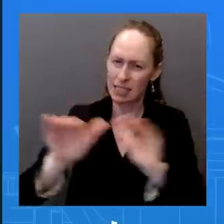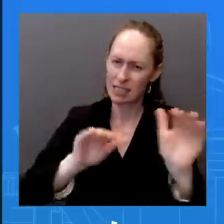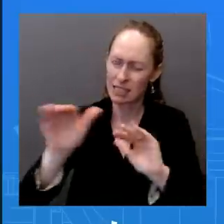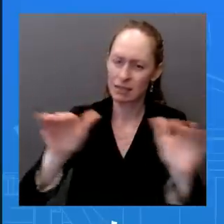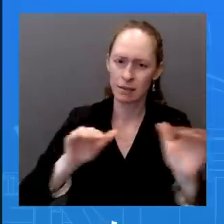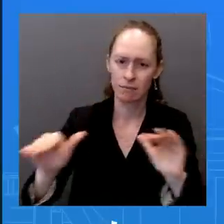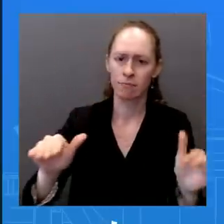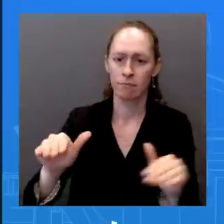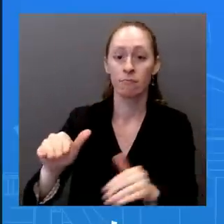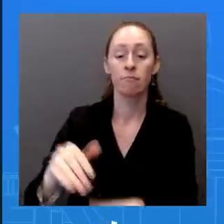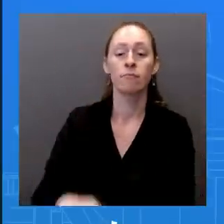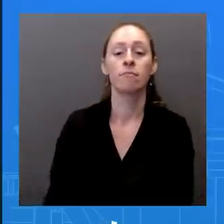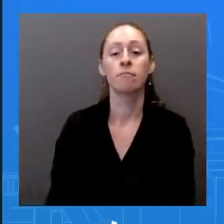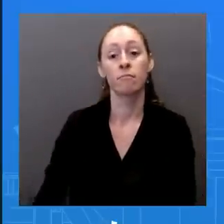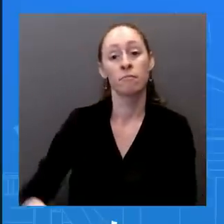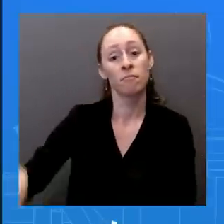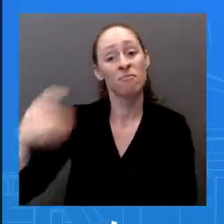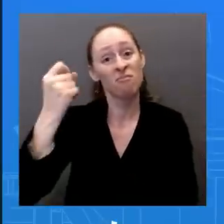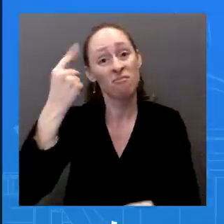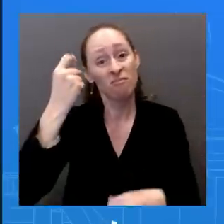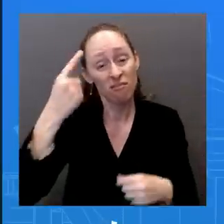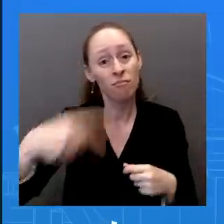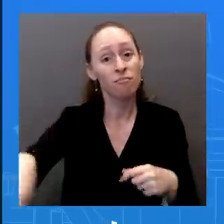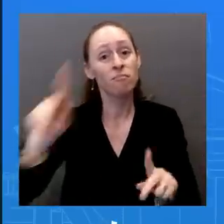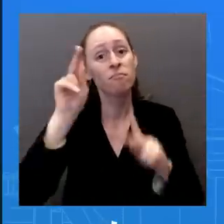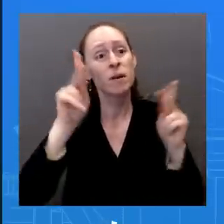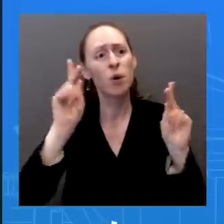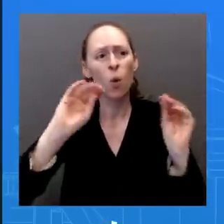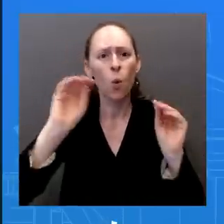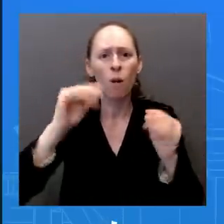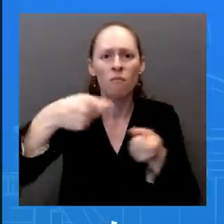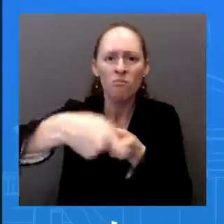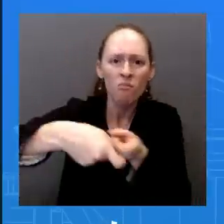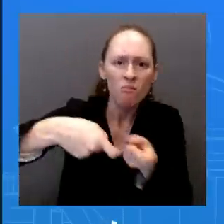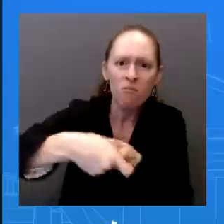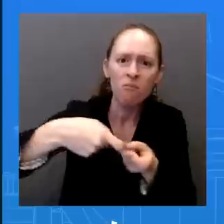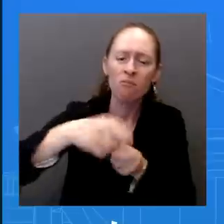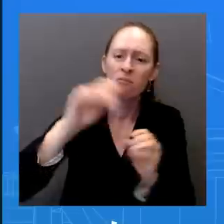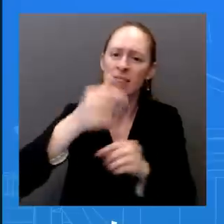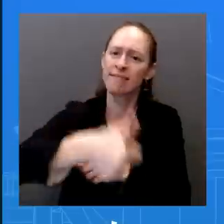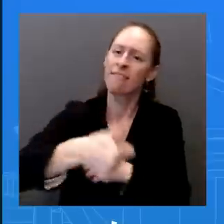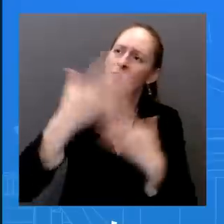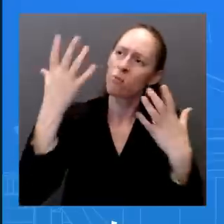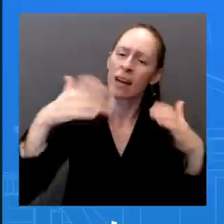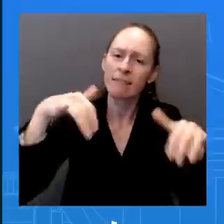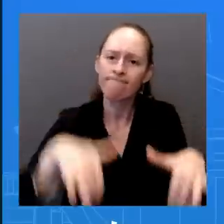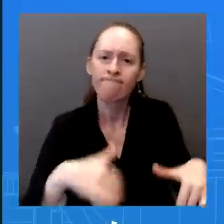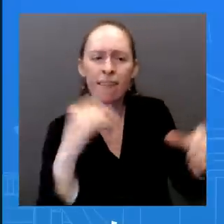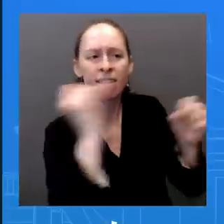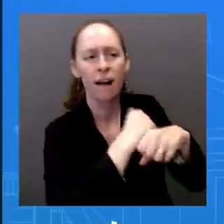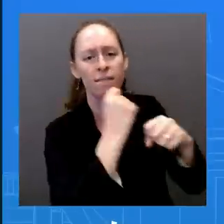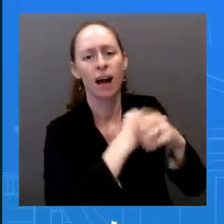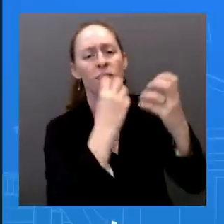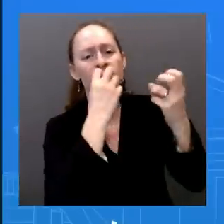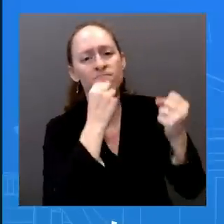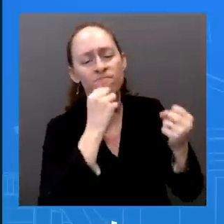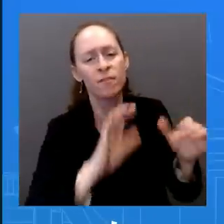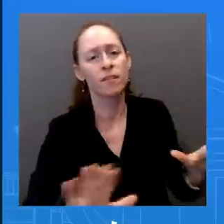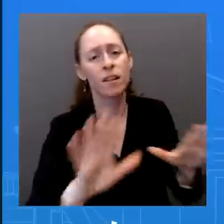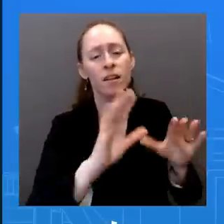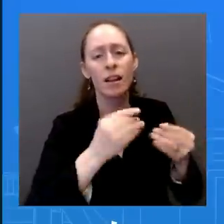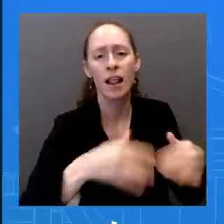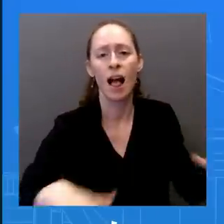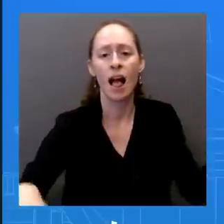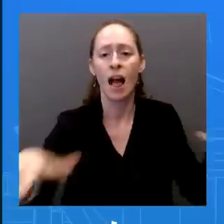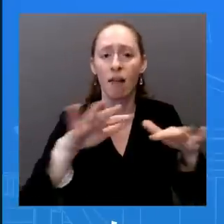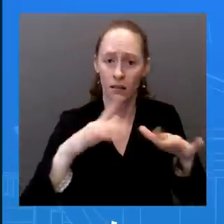they are going to fight with a passion and an intensity and a capacity and an endurance that can